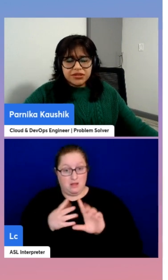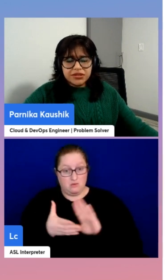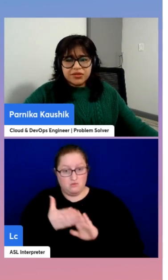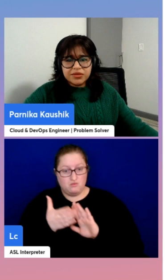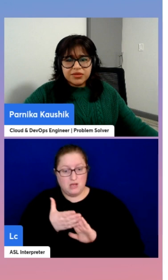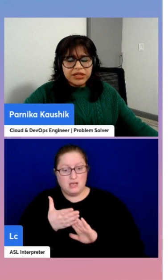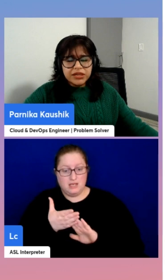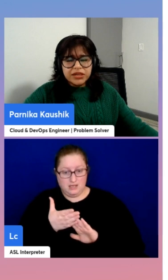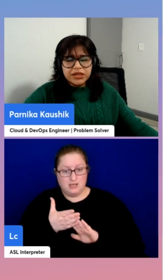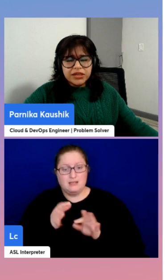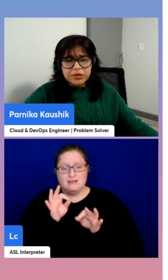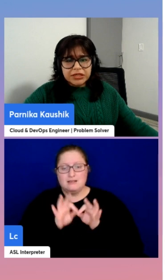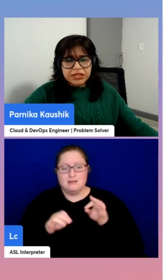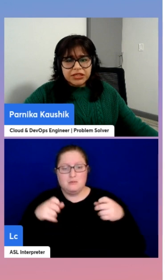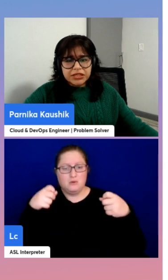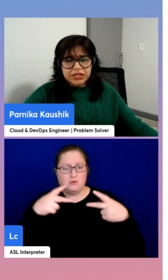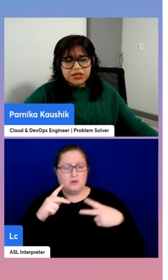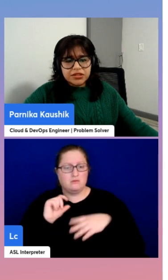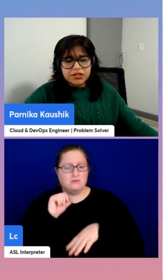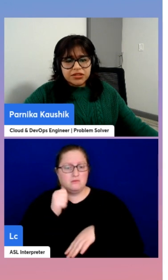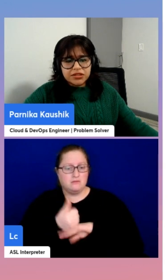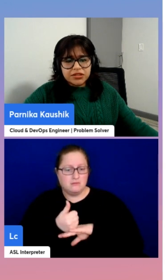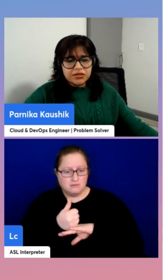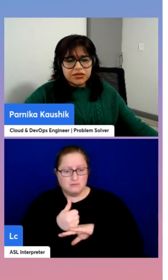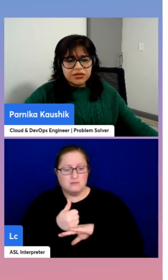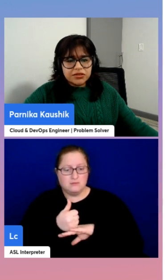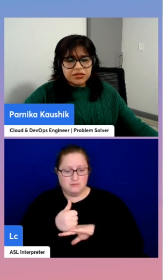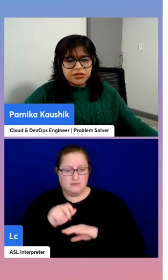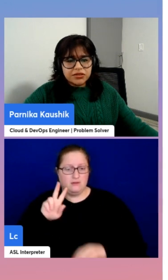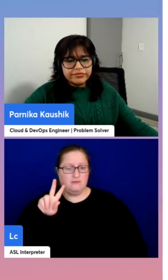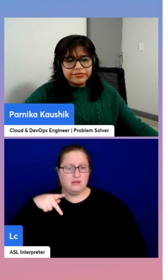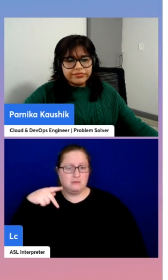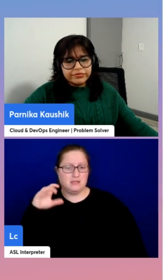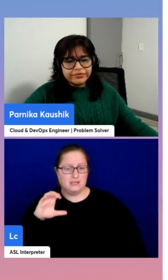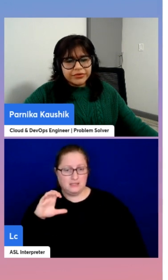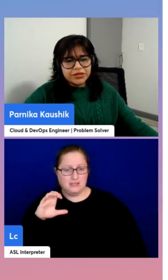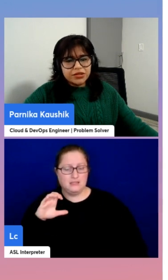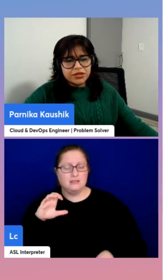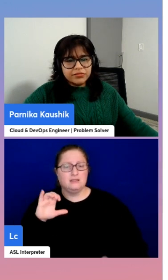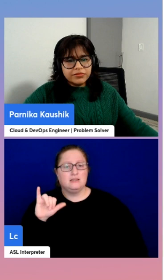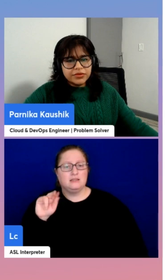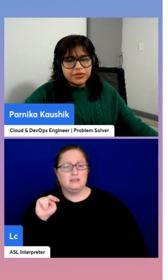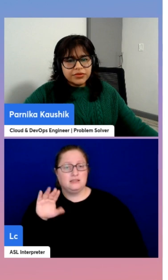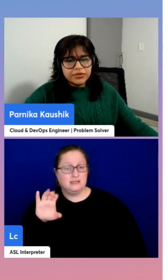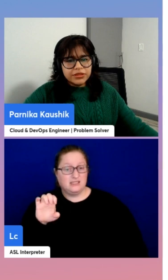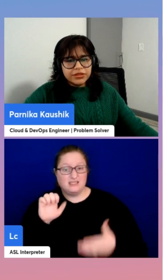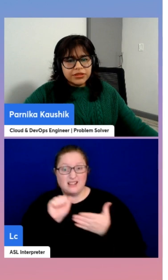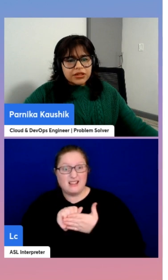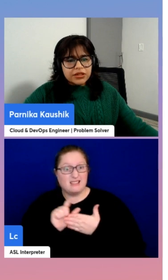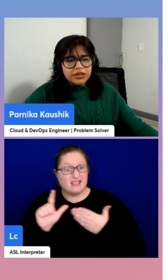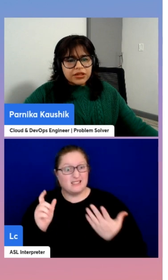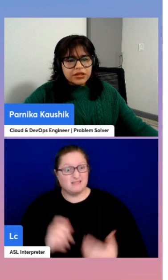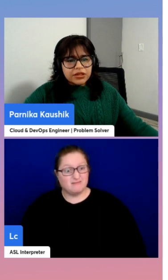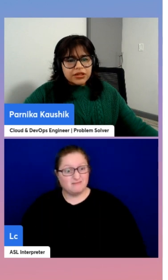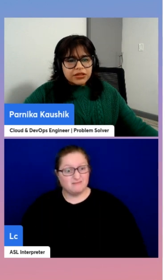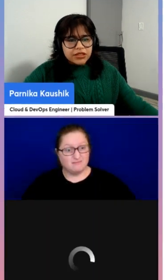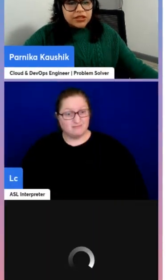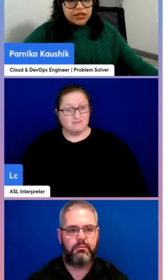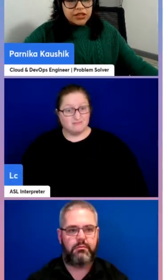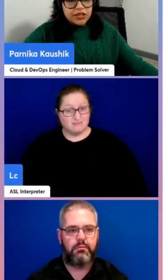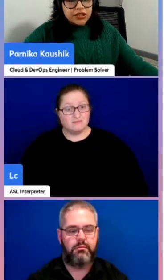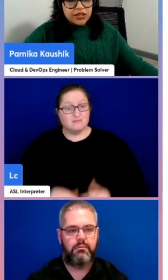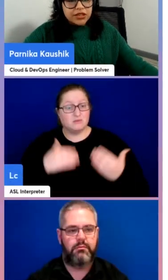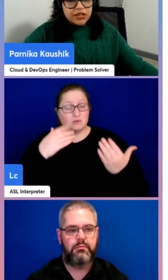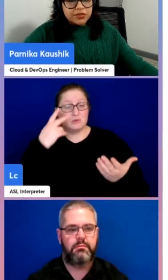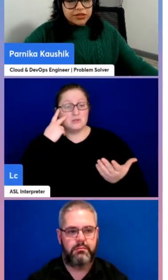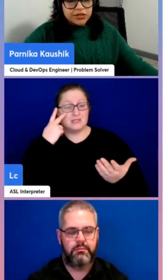this is a very simple code, creates a VPC, creates an EC2 instance, and then that's all. So let's see, on